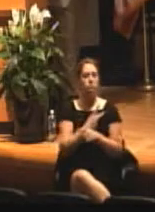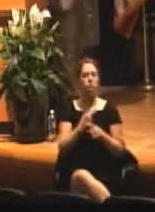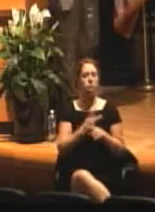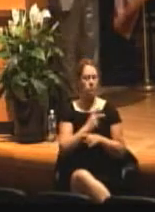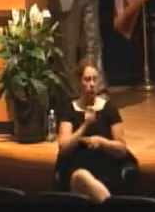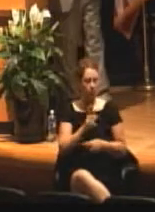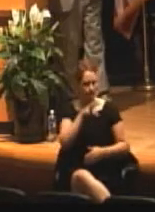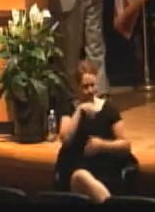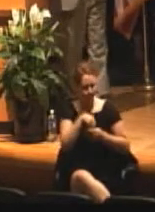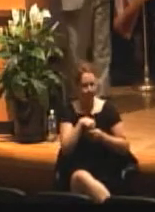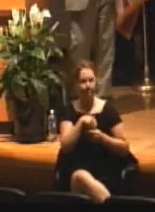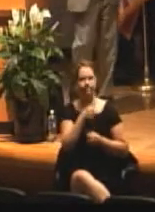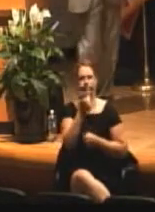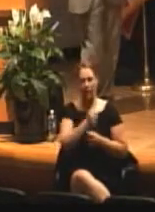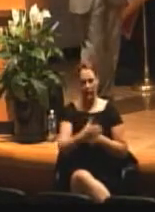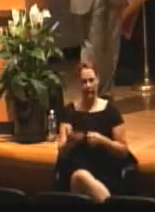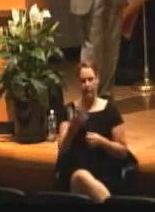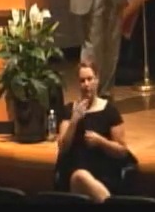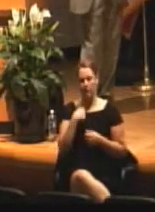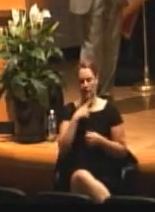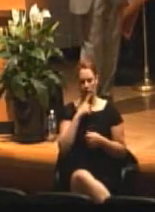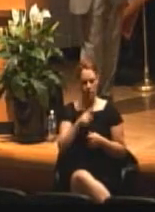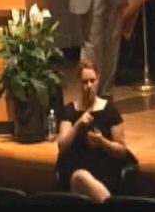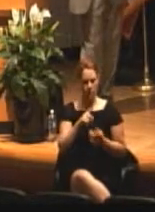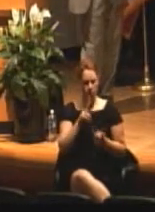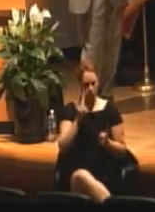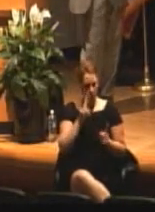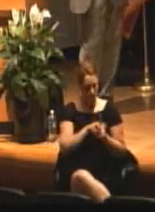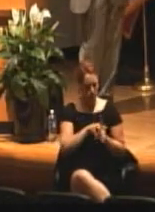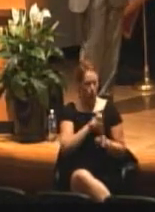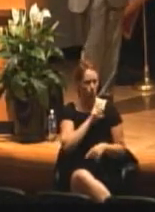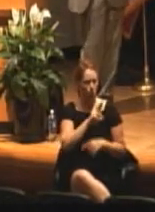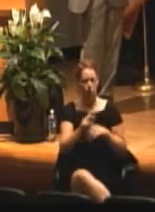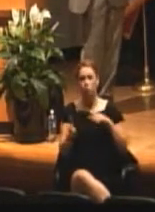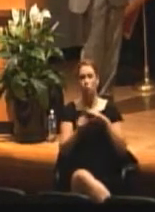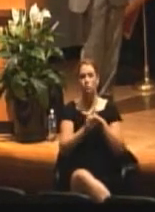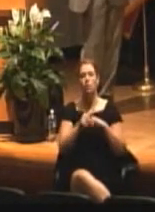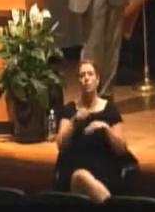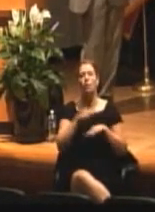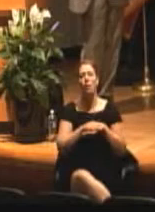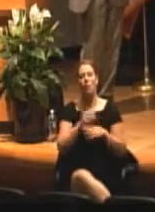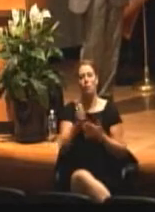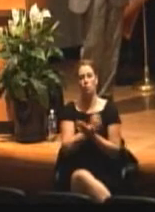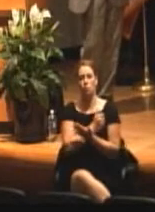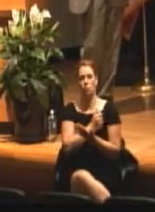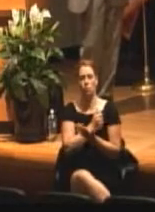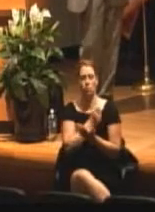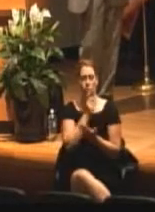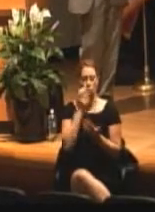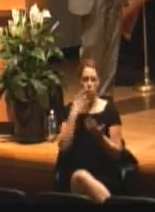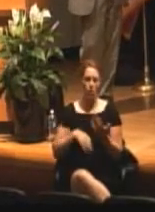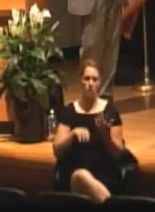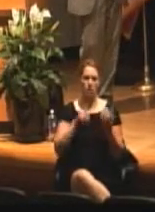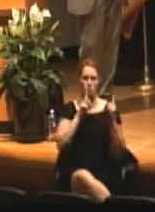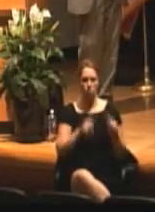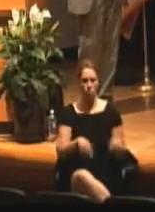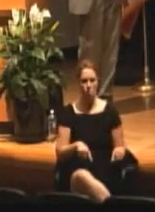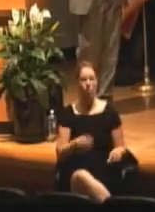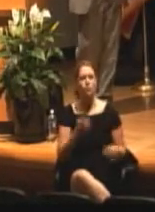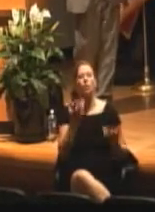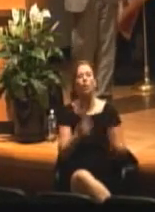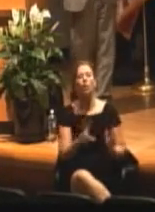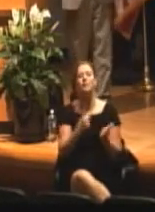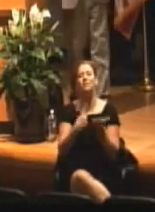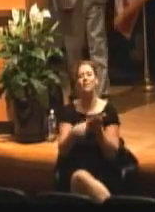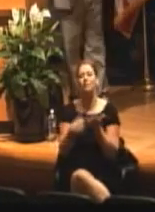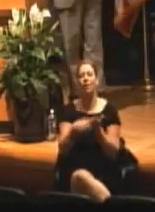anything that is plugged into or shows up on your credit report. And so we already know, we've talked a little bit that on